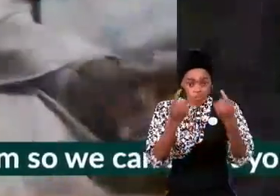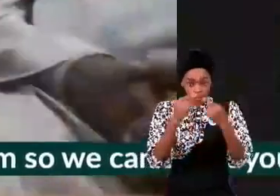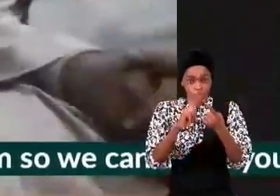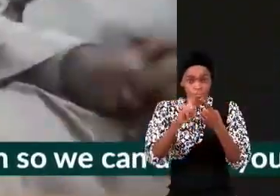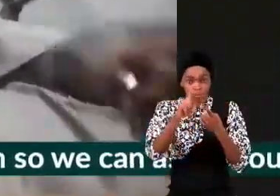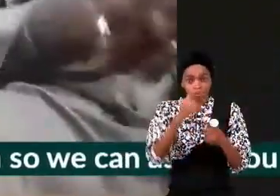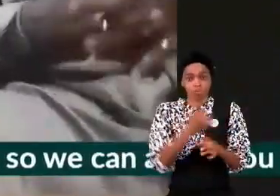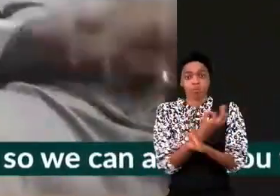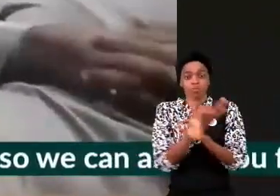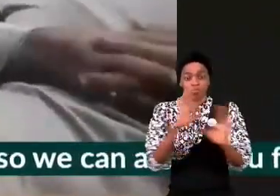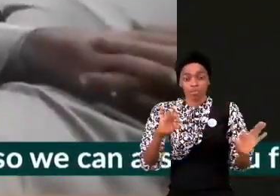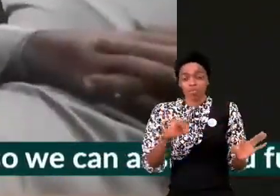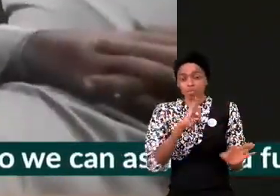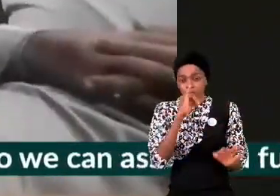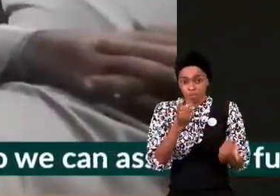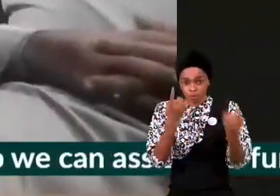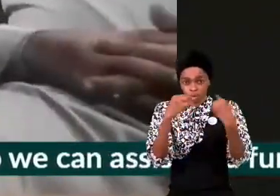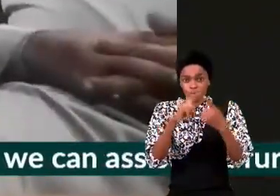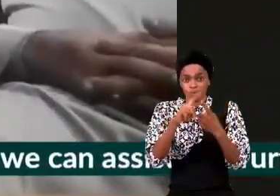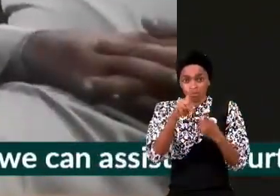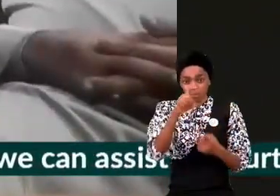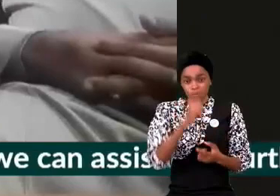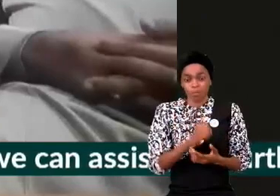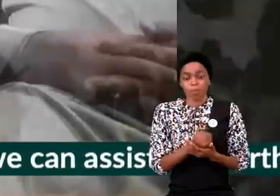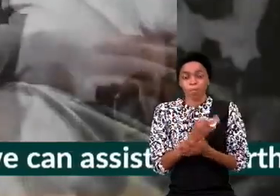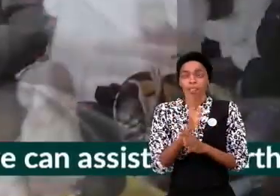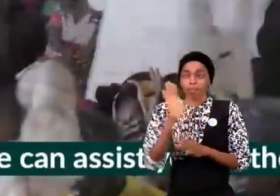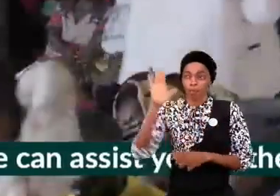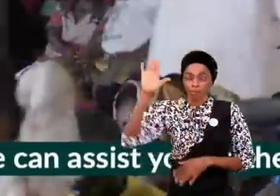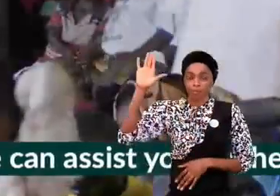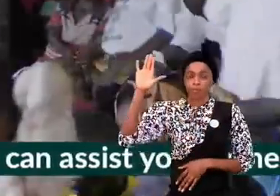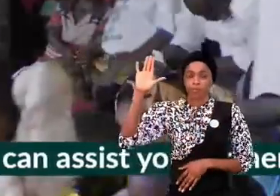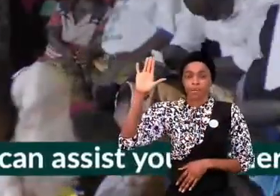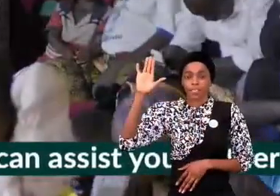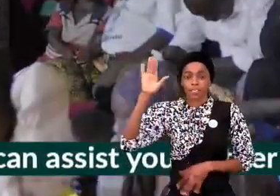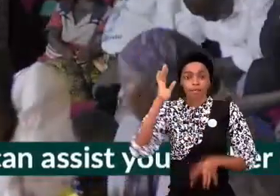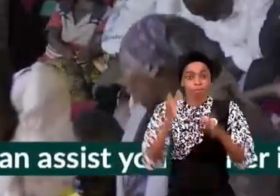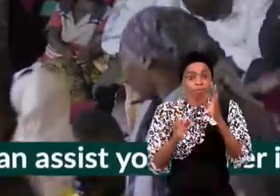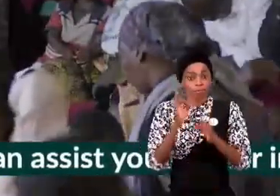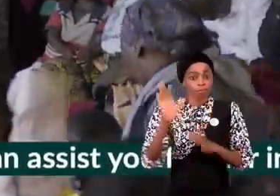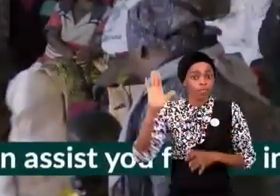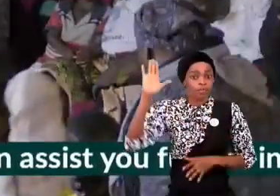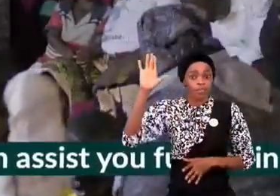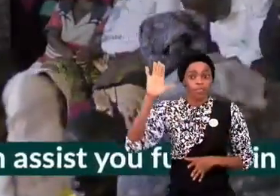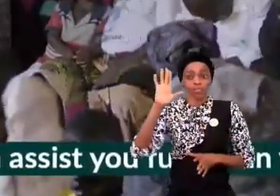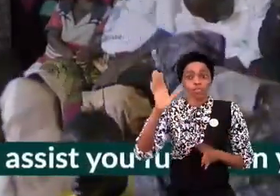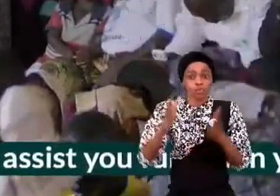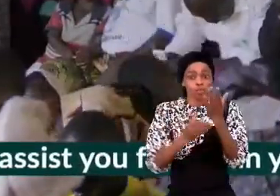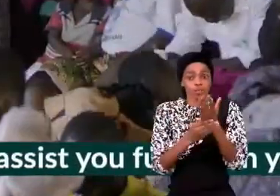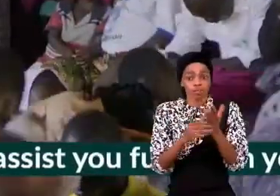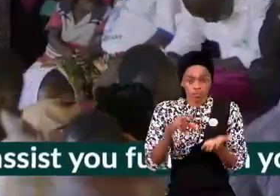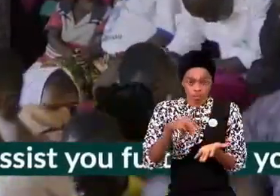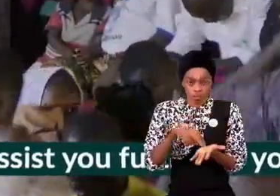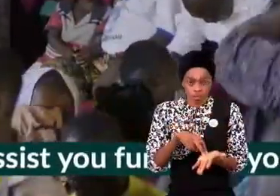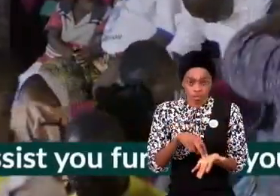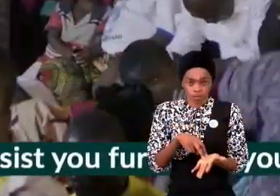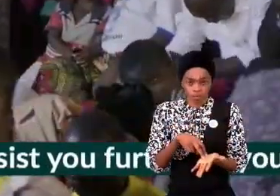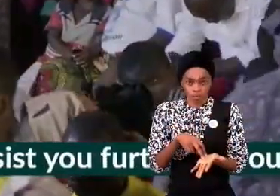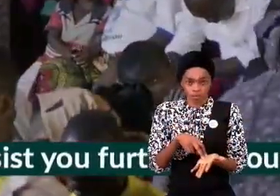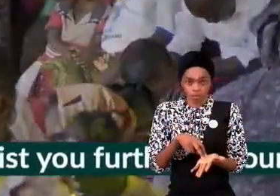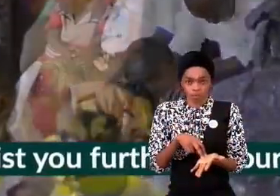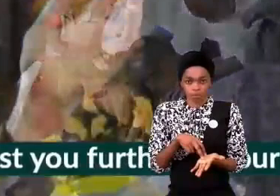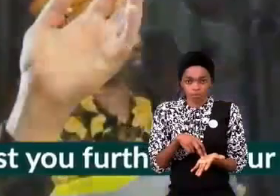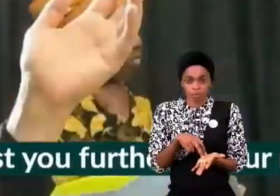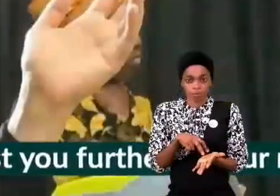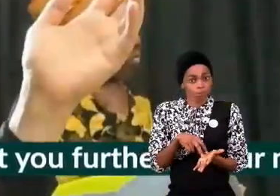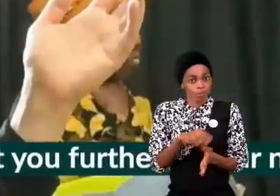If you're raising up your hand, please stand up to identify yourself. I am the man. I am the